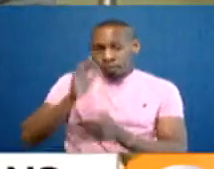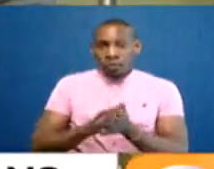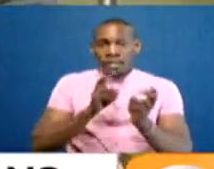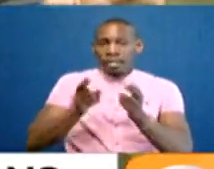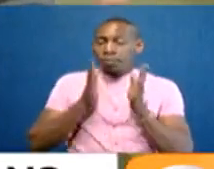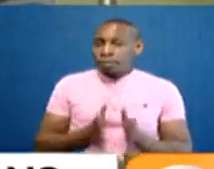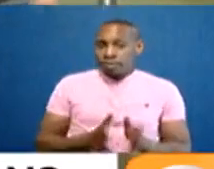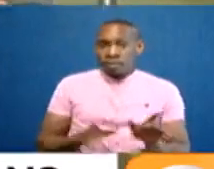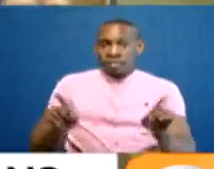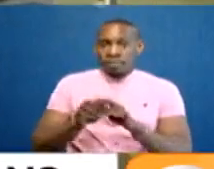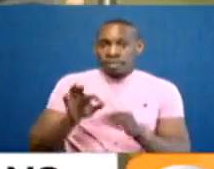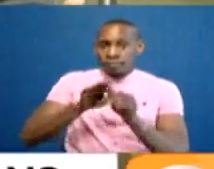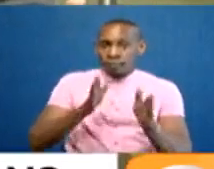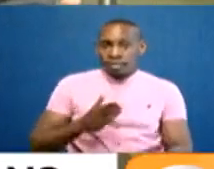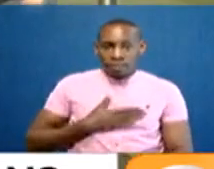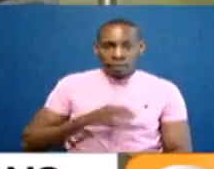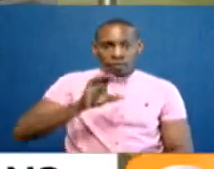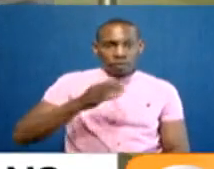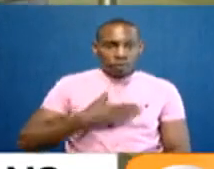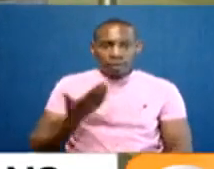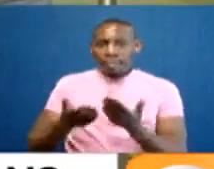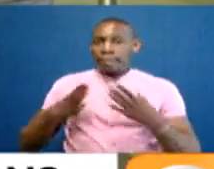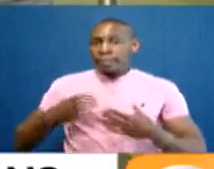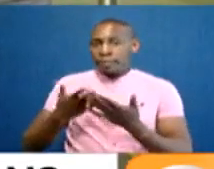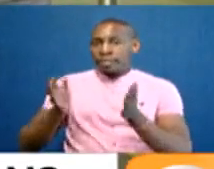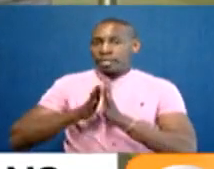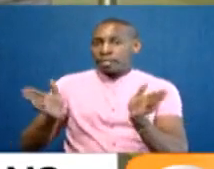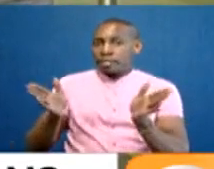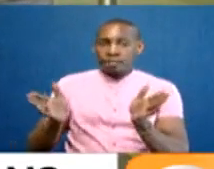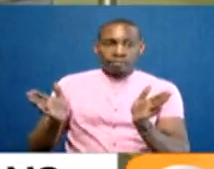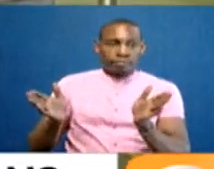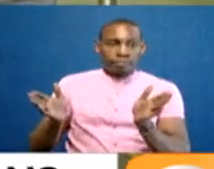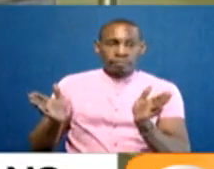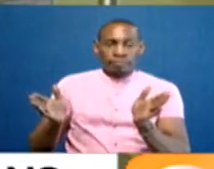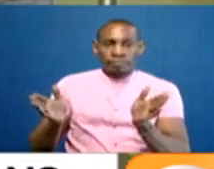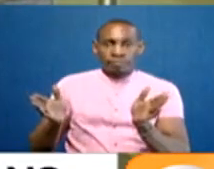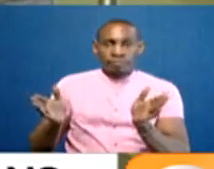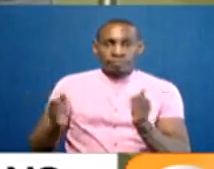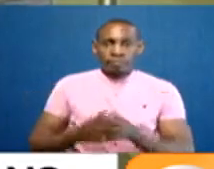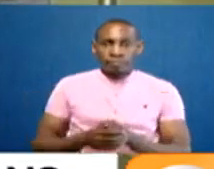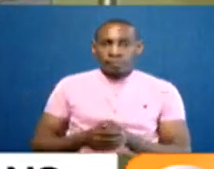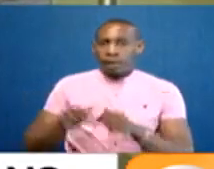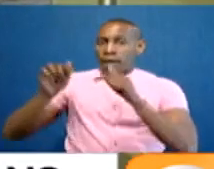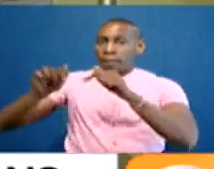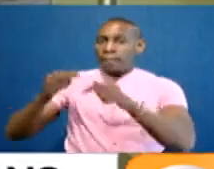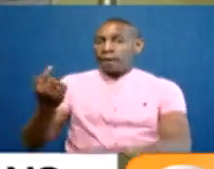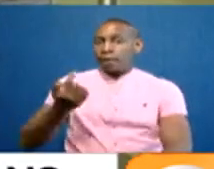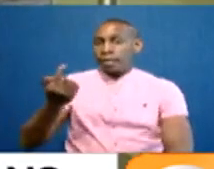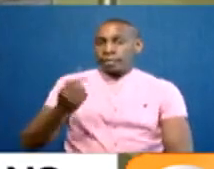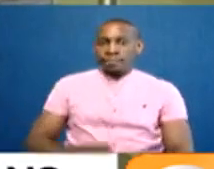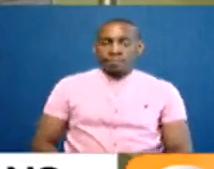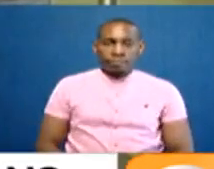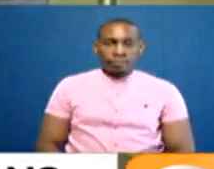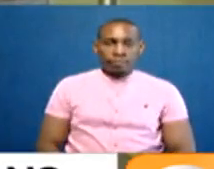everyday people who are my voters or my constituency, or are these people generally who just are essentially, you know, instigating and